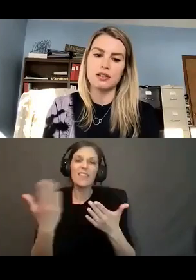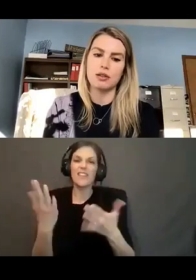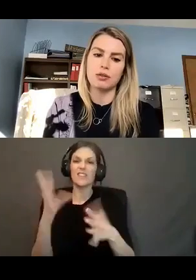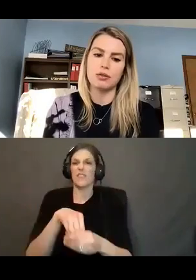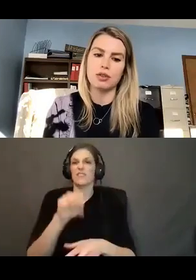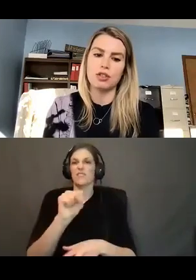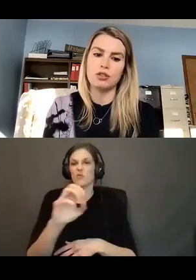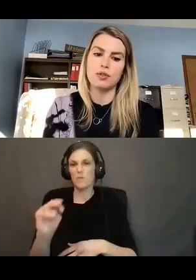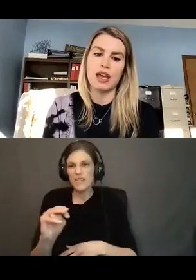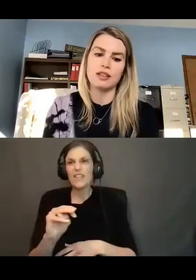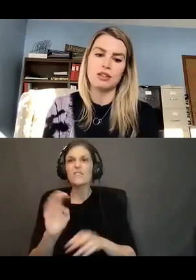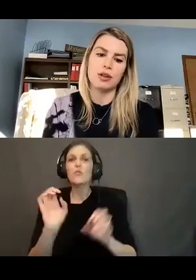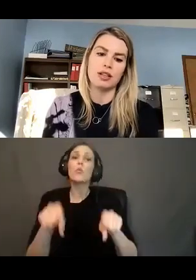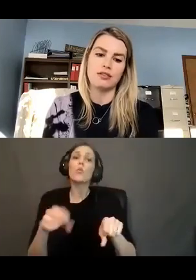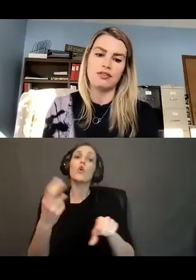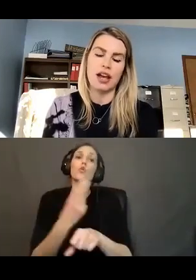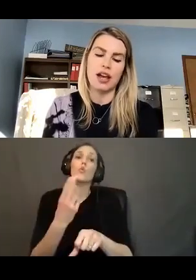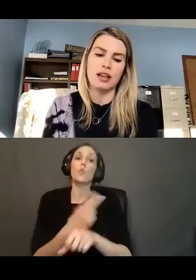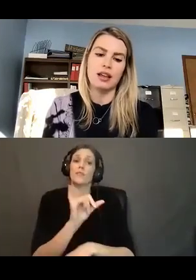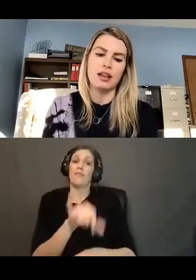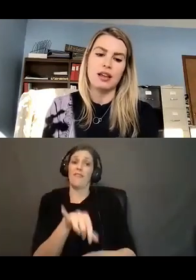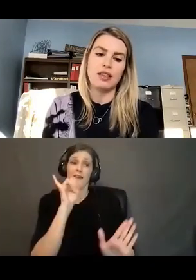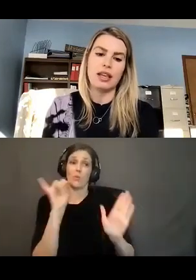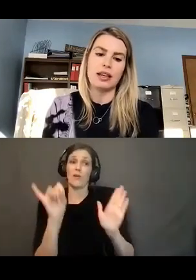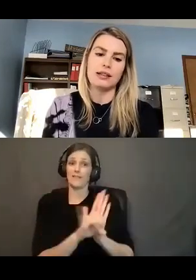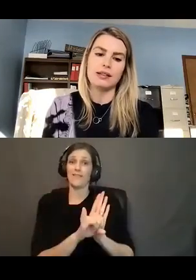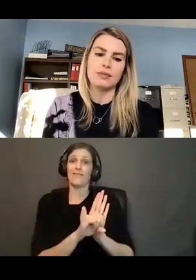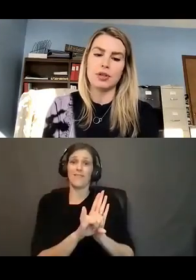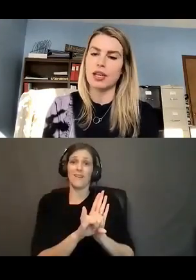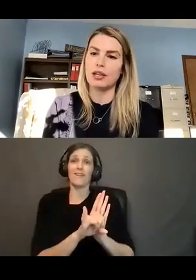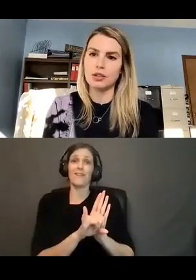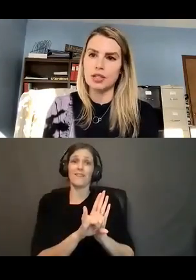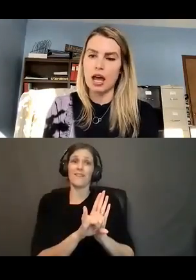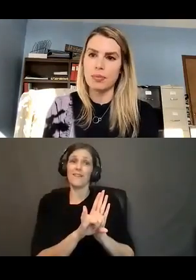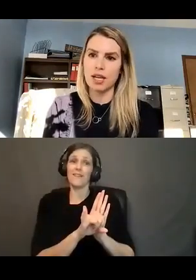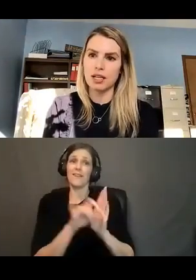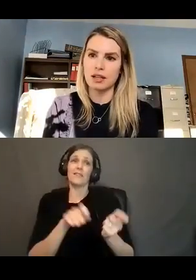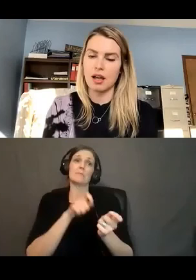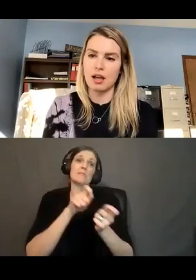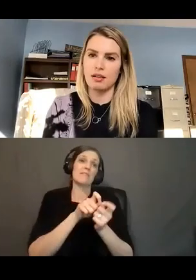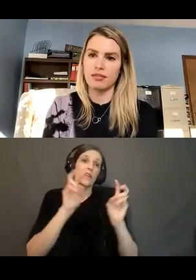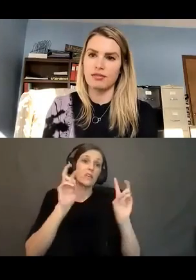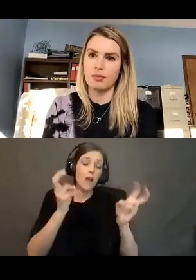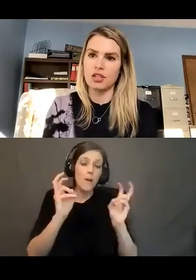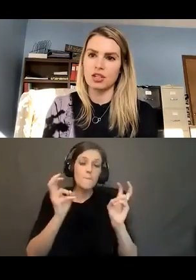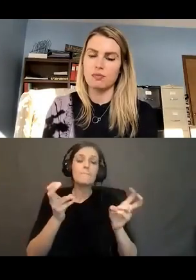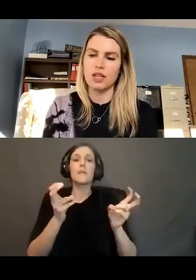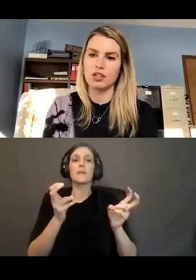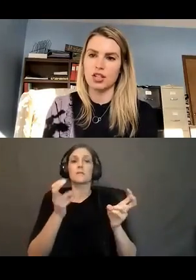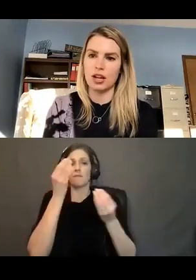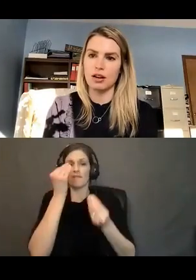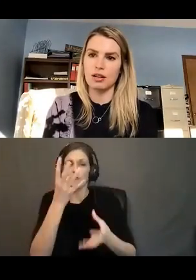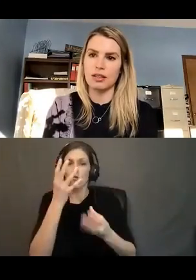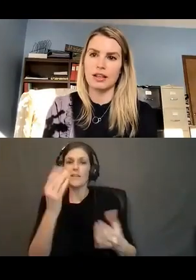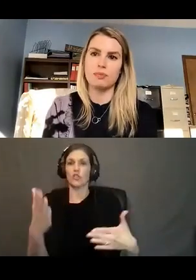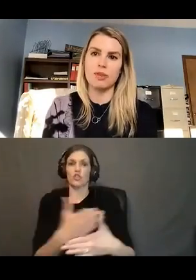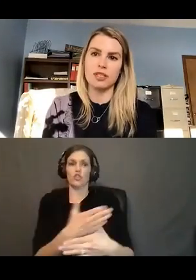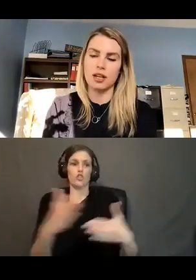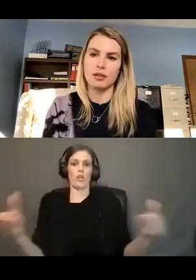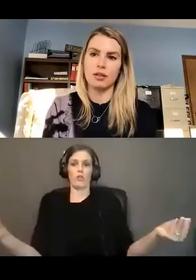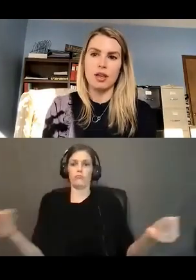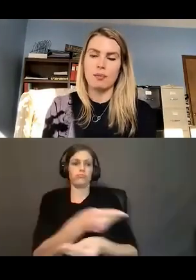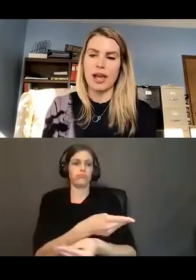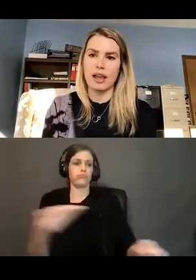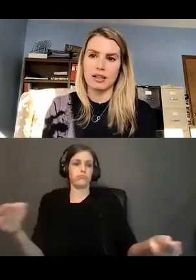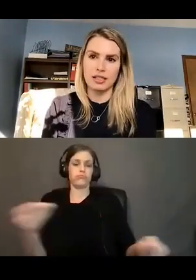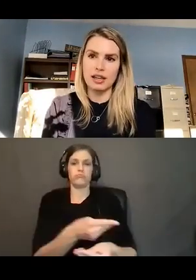media. So you could use that to identify like particular topics of information being shared, and that's been